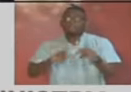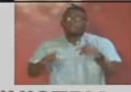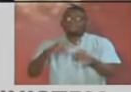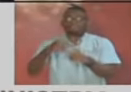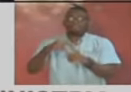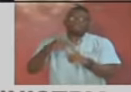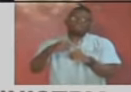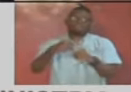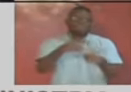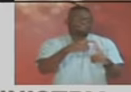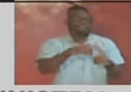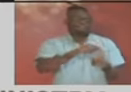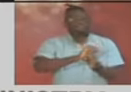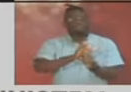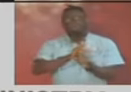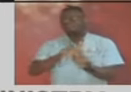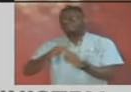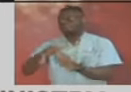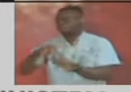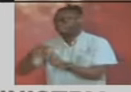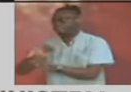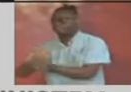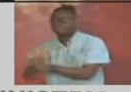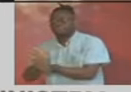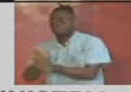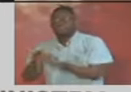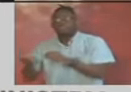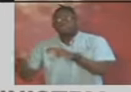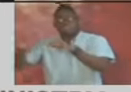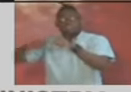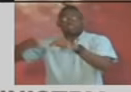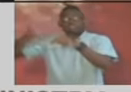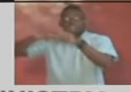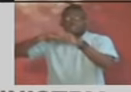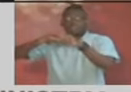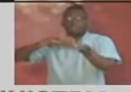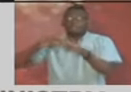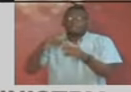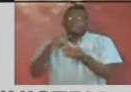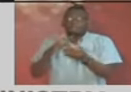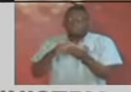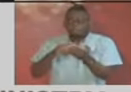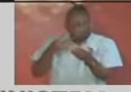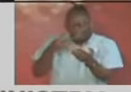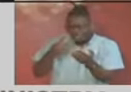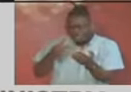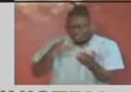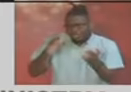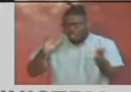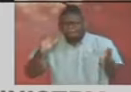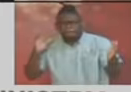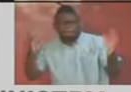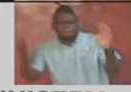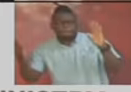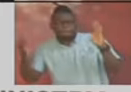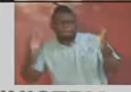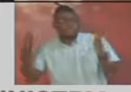Generally, what has worked based on, when we compare the curves and the numbers, is that stringent